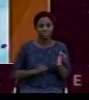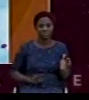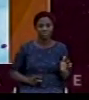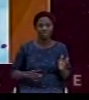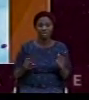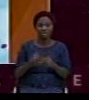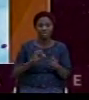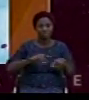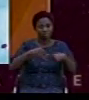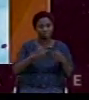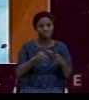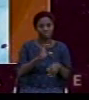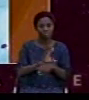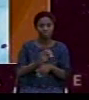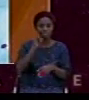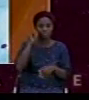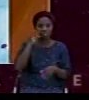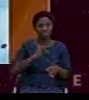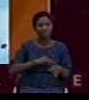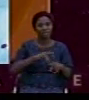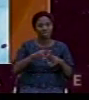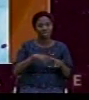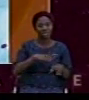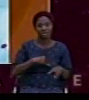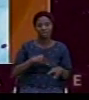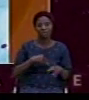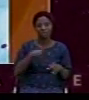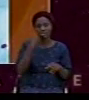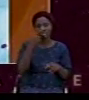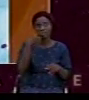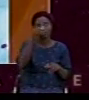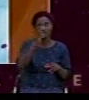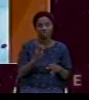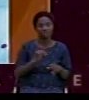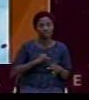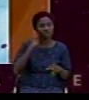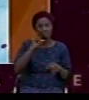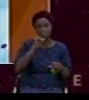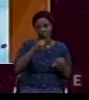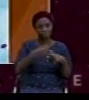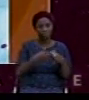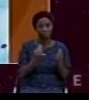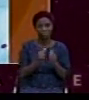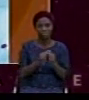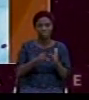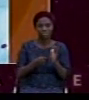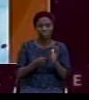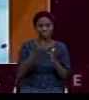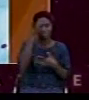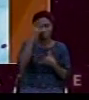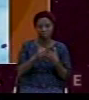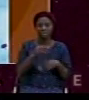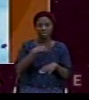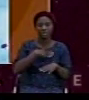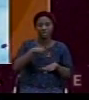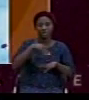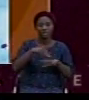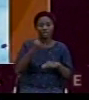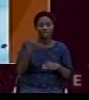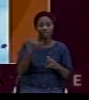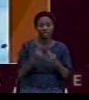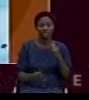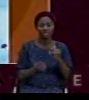yesterday, I sat down and tell God, I will not go back with this sickness. At the last amen of opening